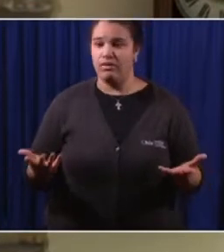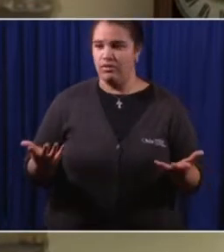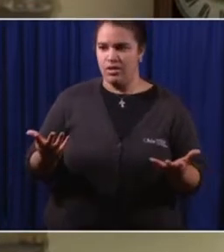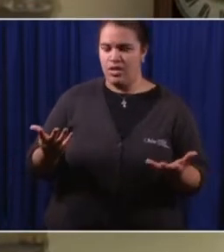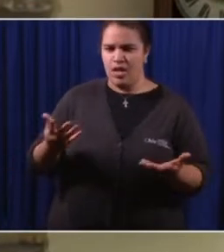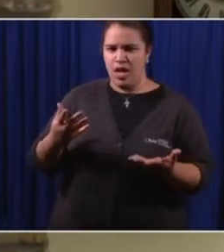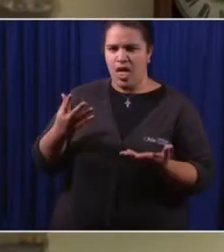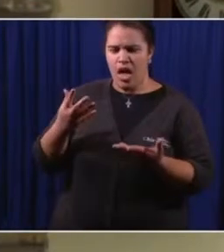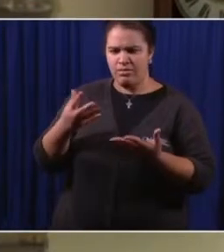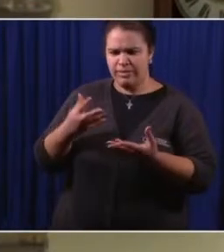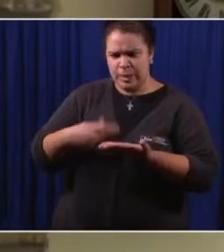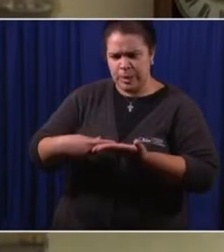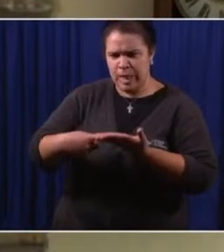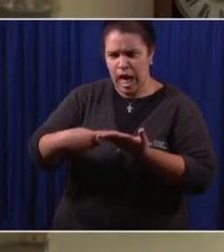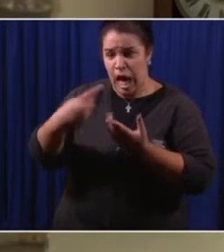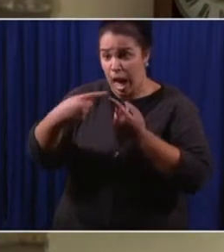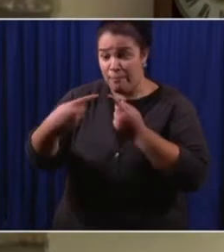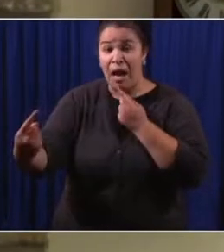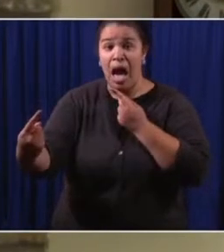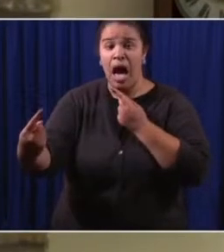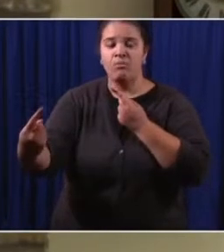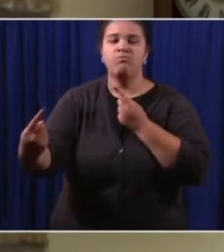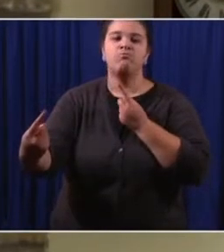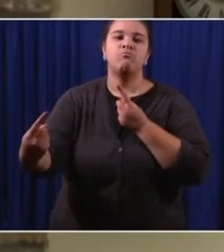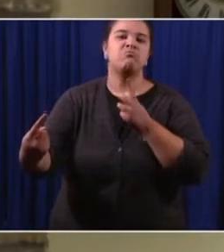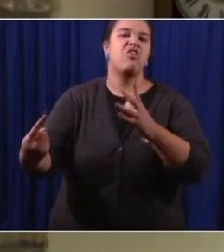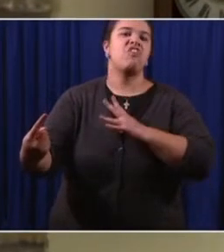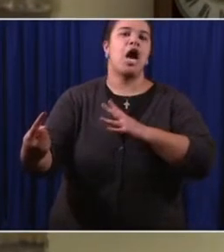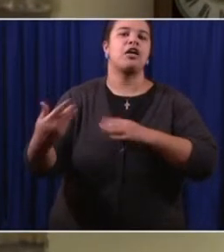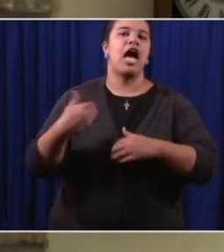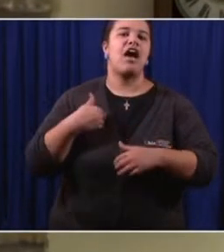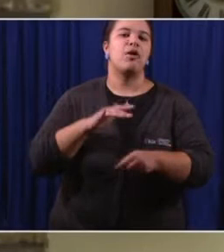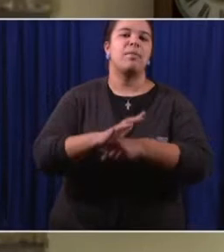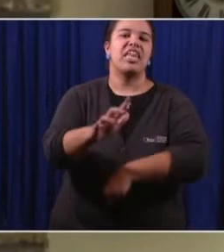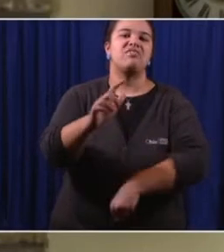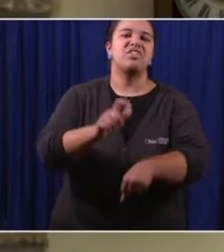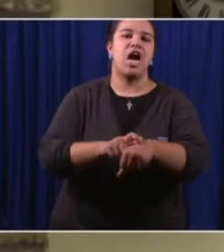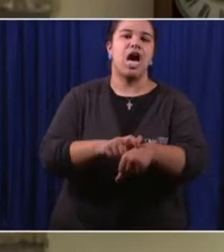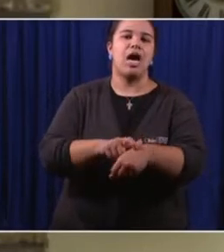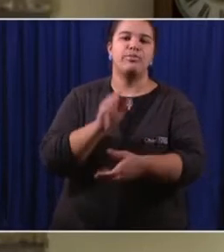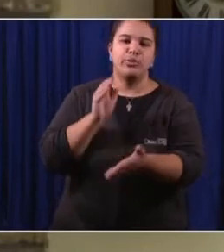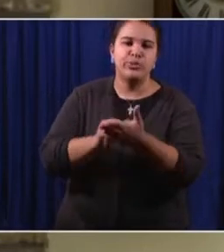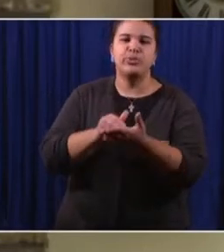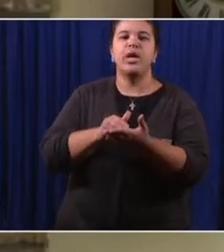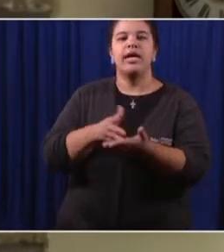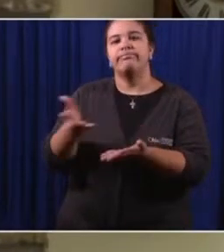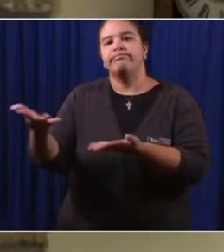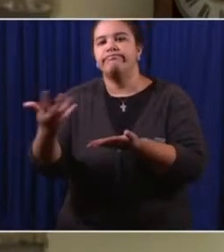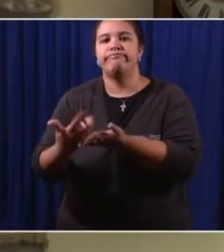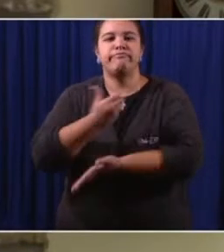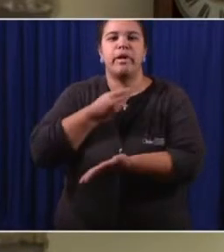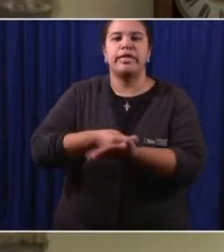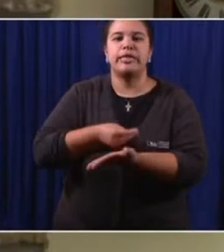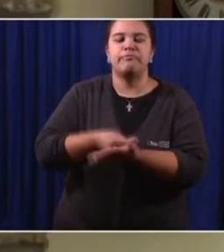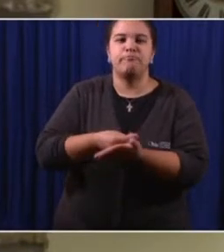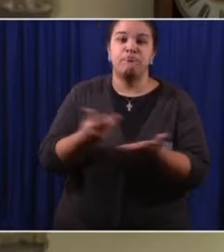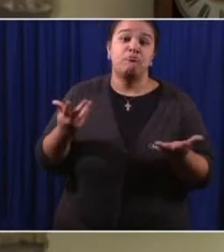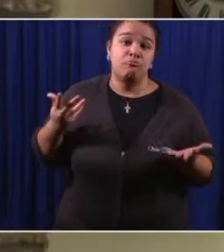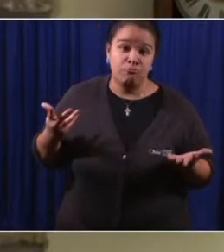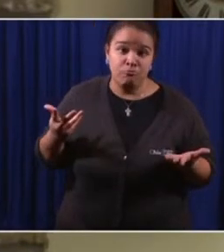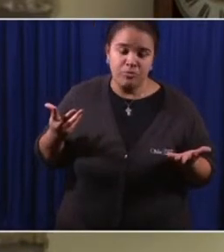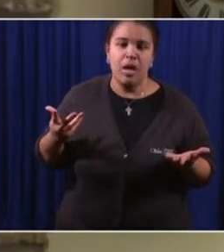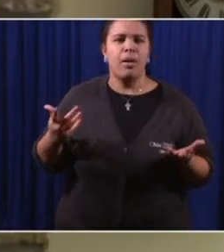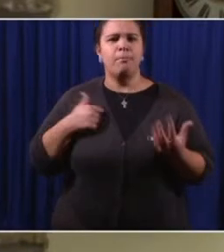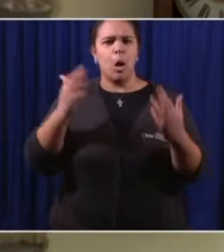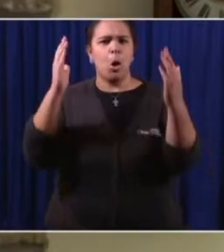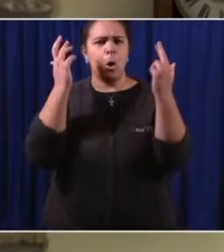time to go after them in regard to the money. But it would be best if we can work something out, and we're